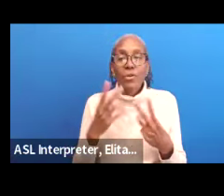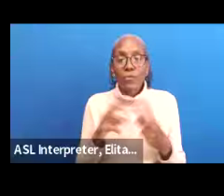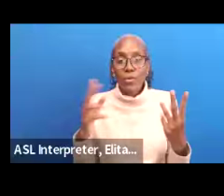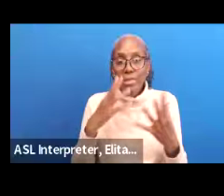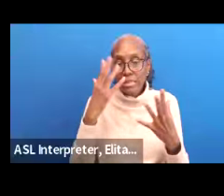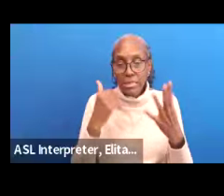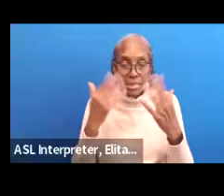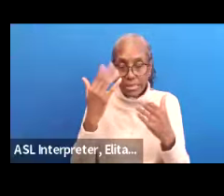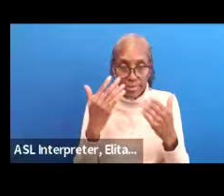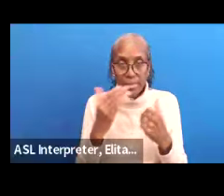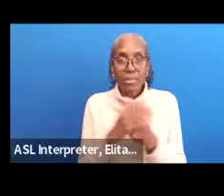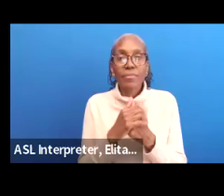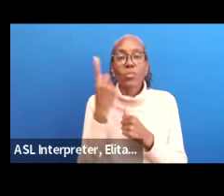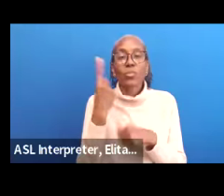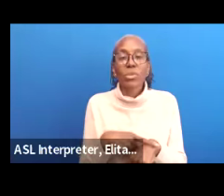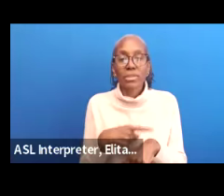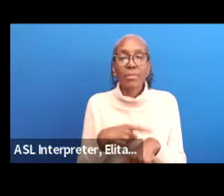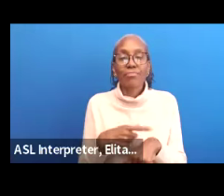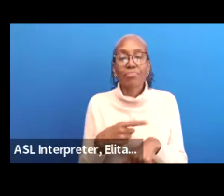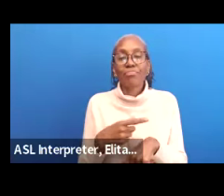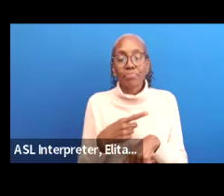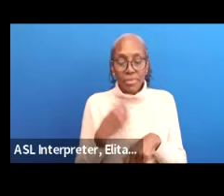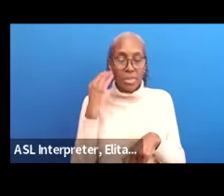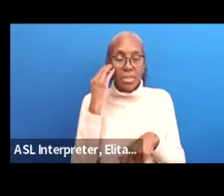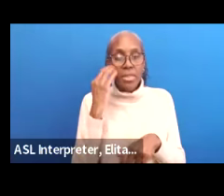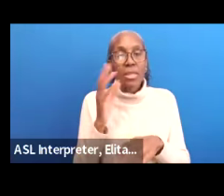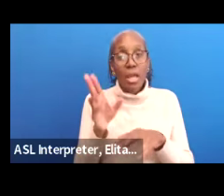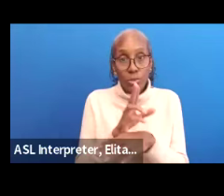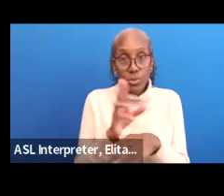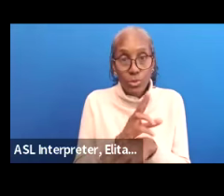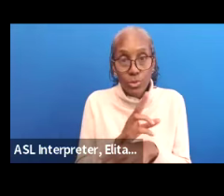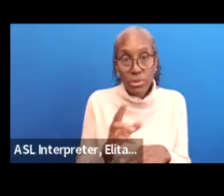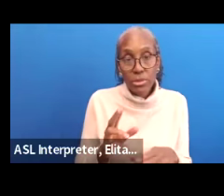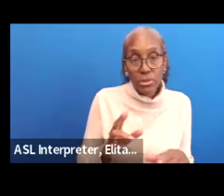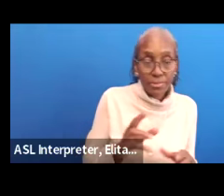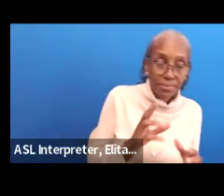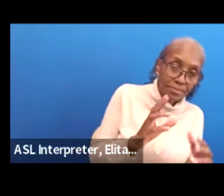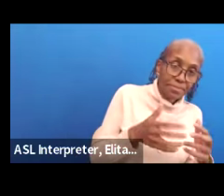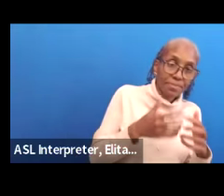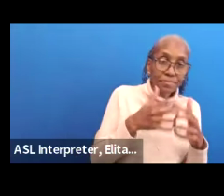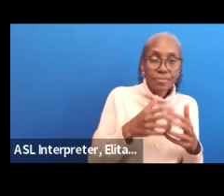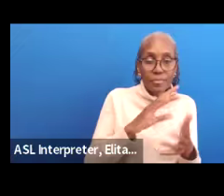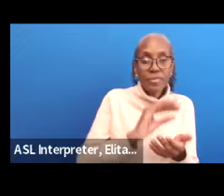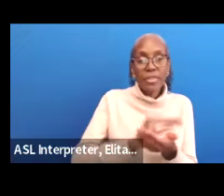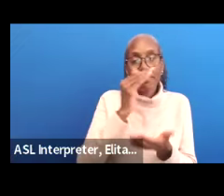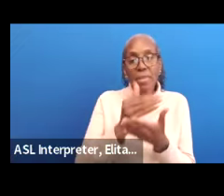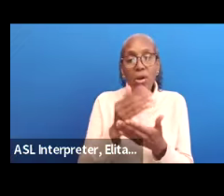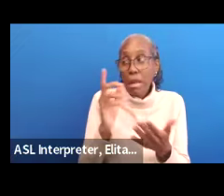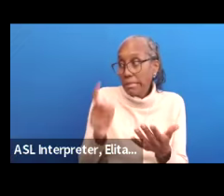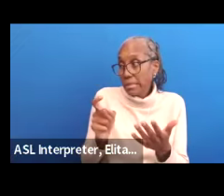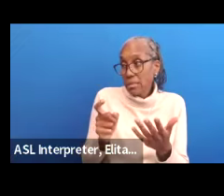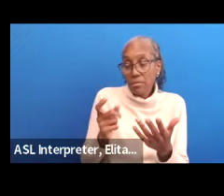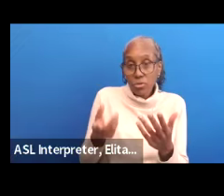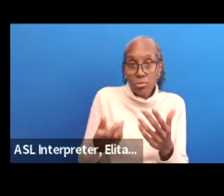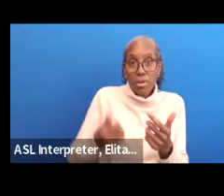and one time I was on a dose that felt I needed to go